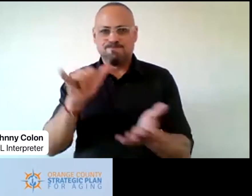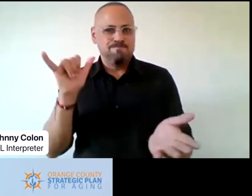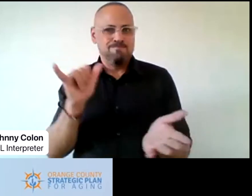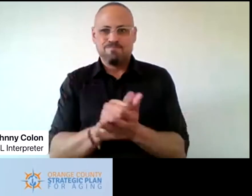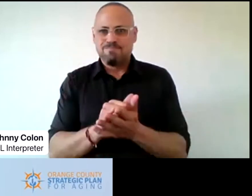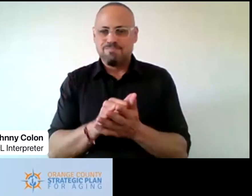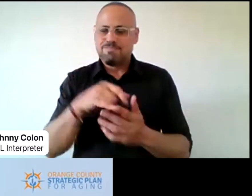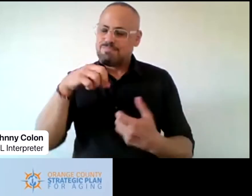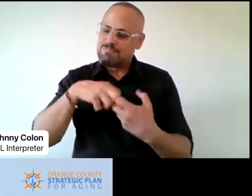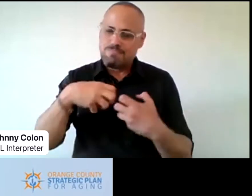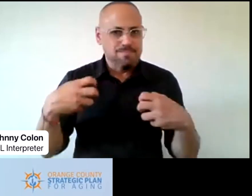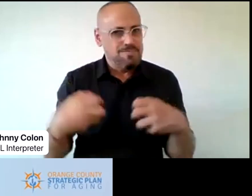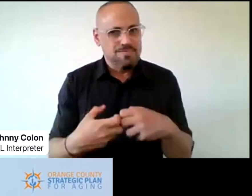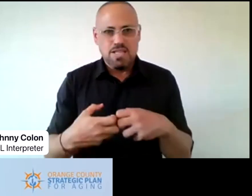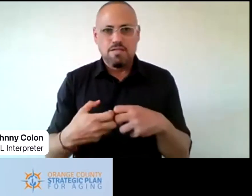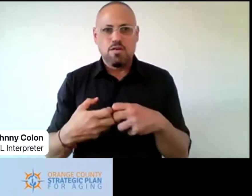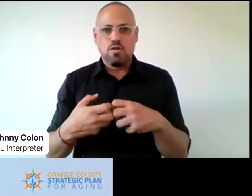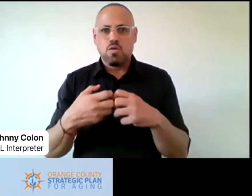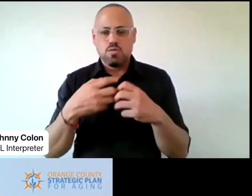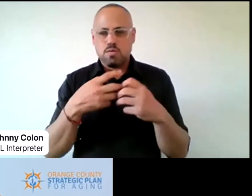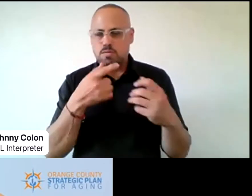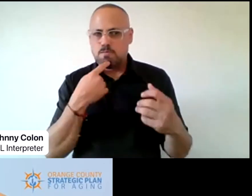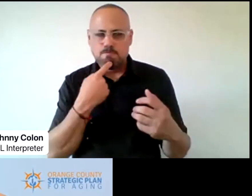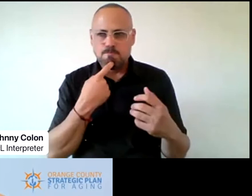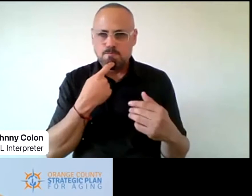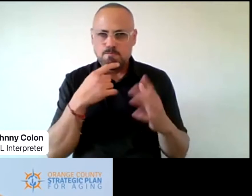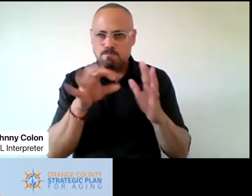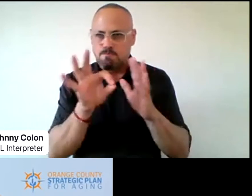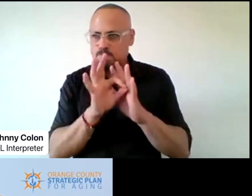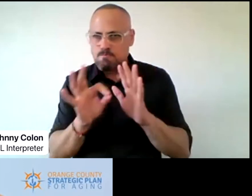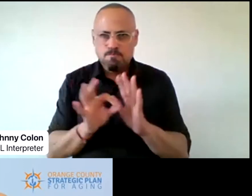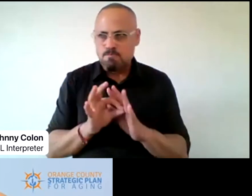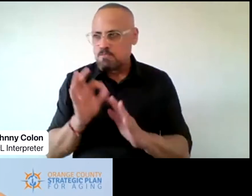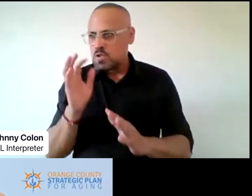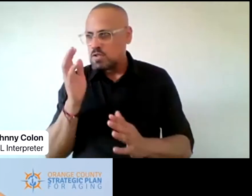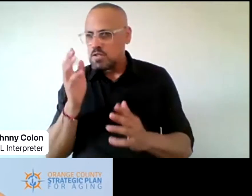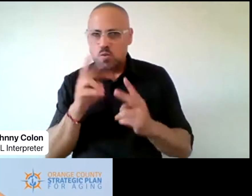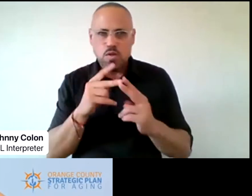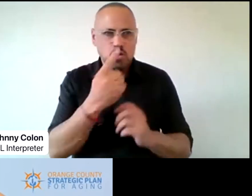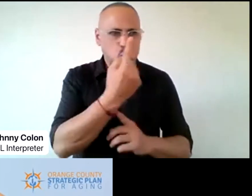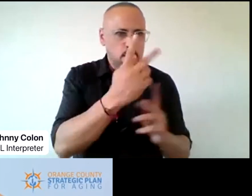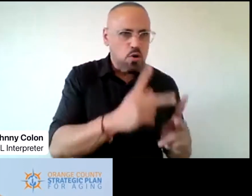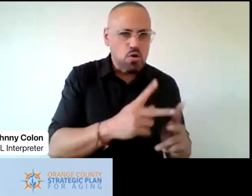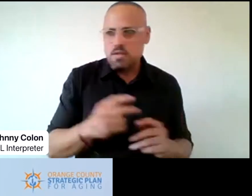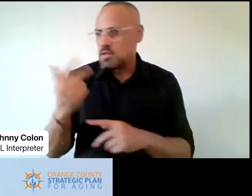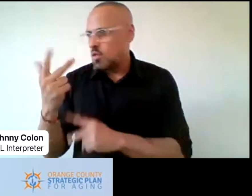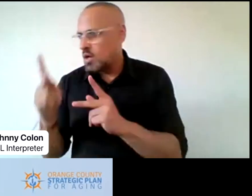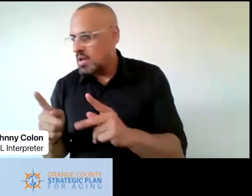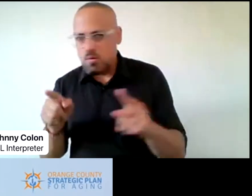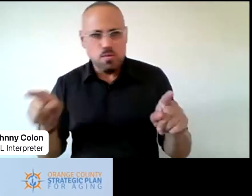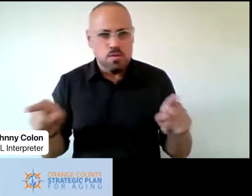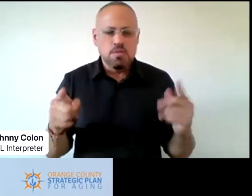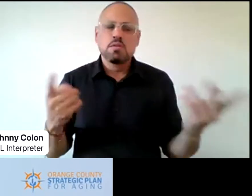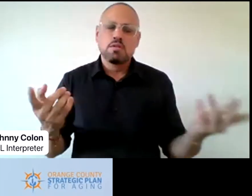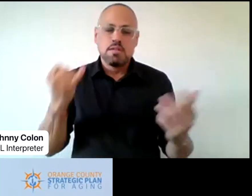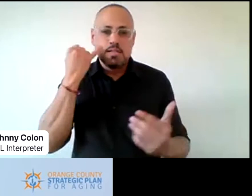extremely difficult, if not impossible, to determine whether or not they're three people or one people. So if we want to